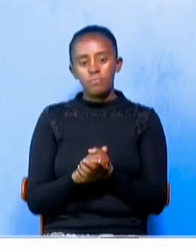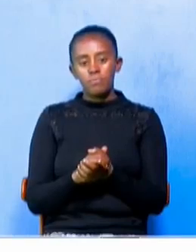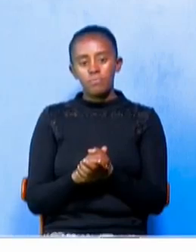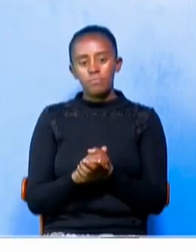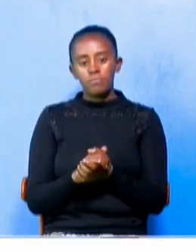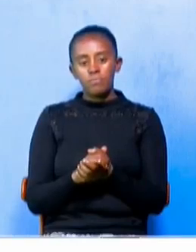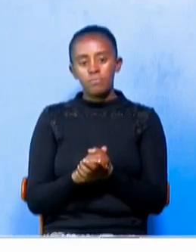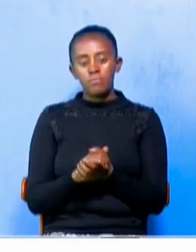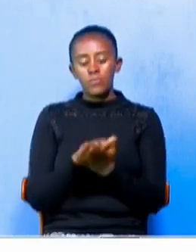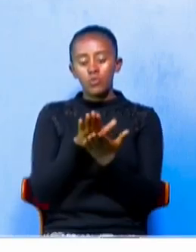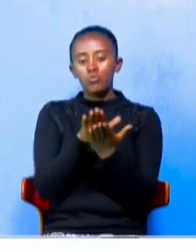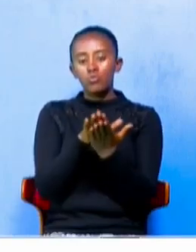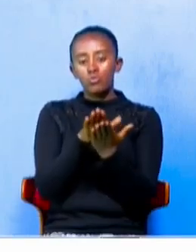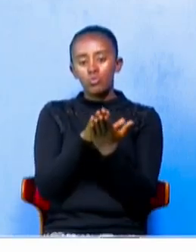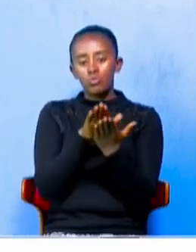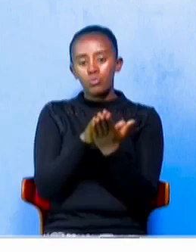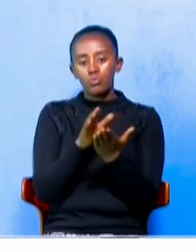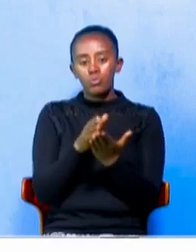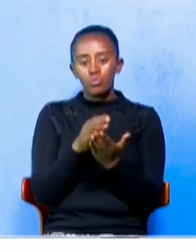at school